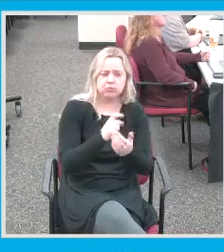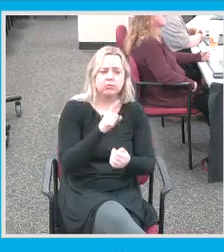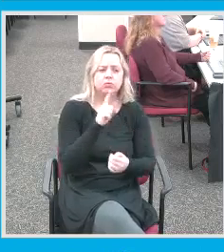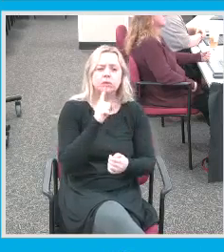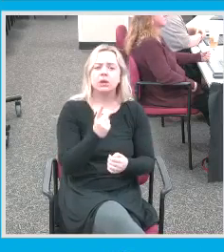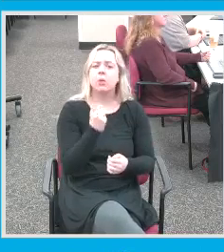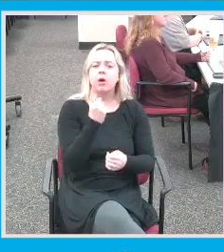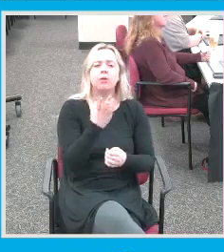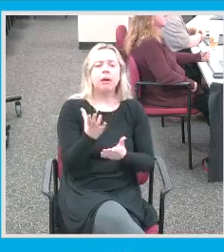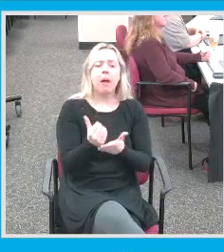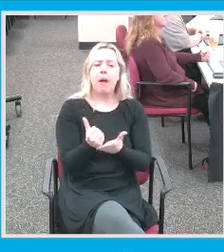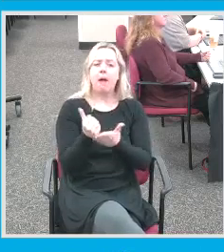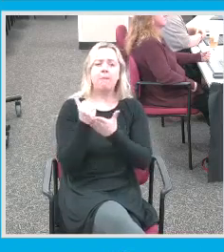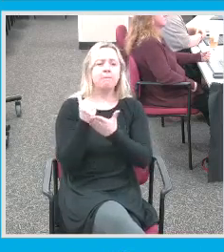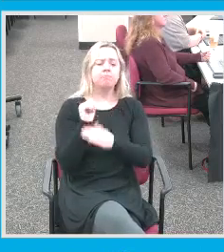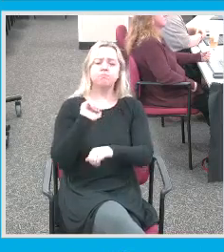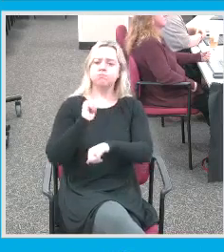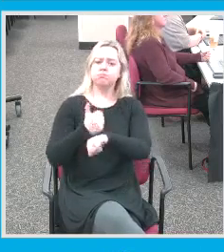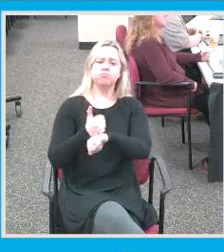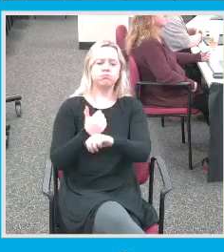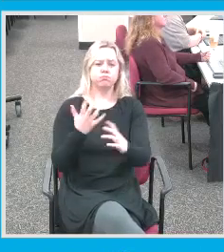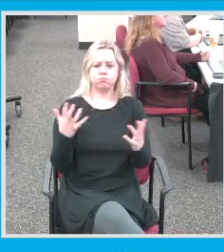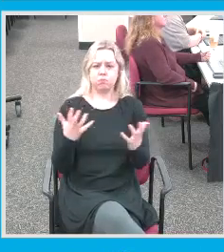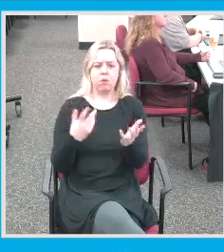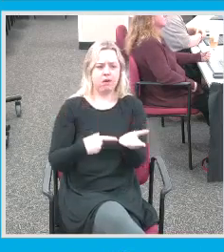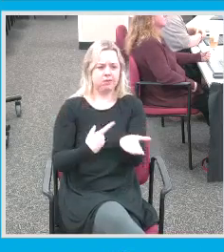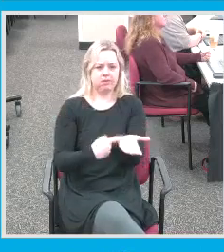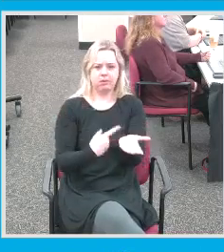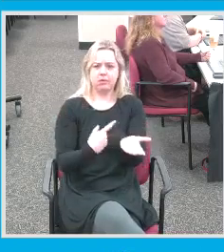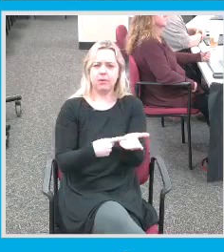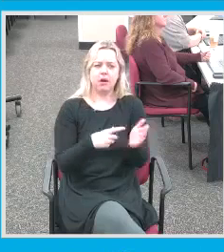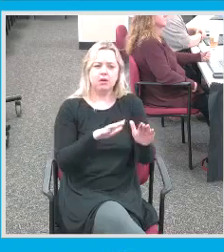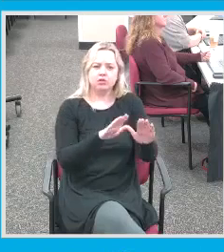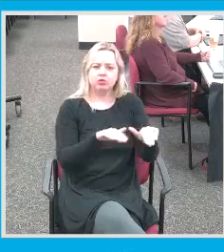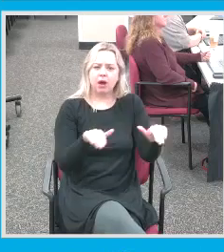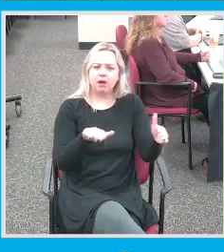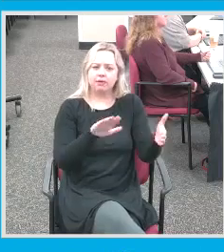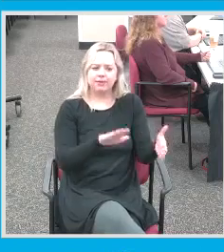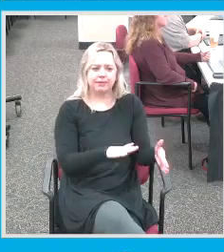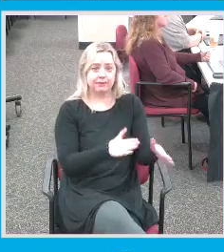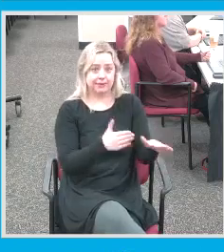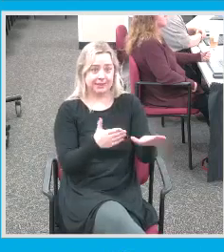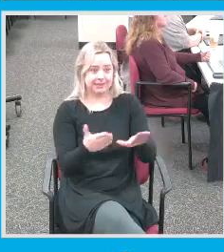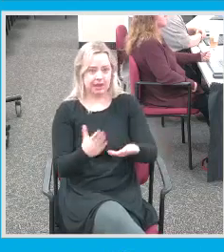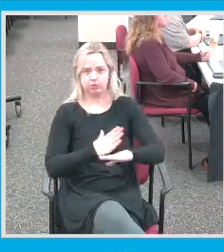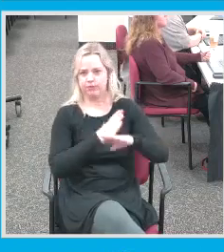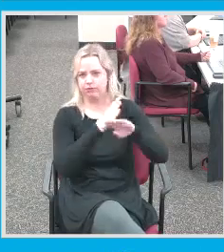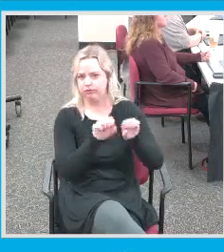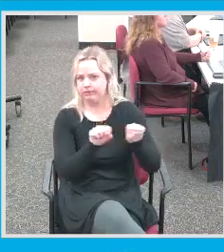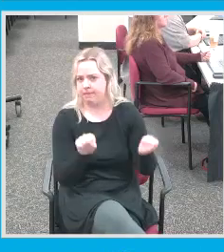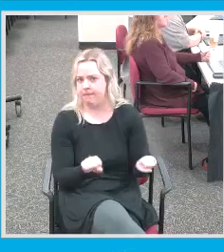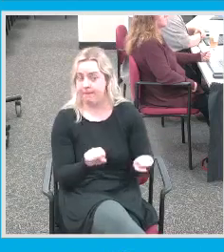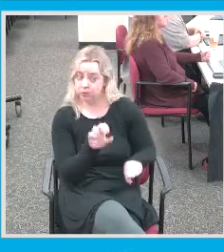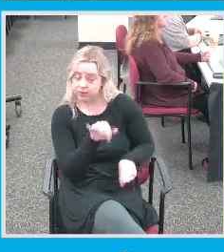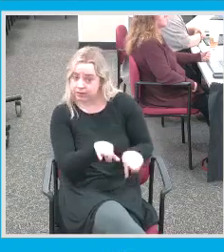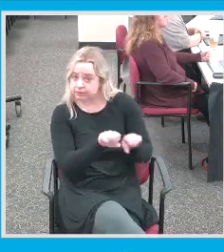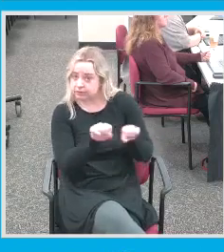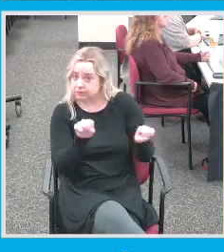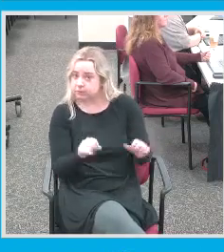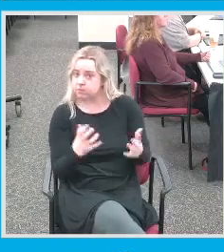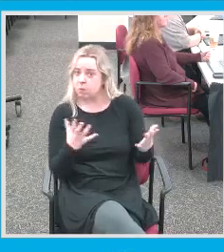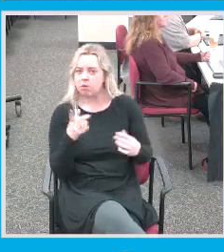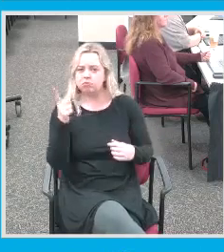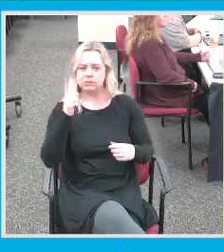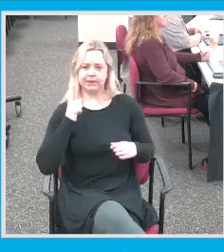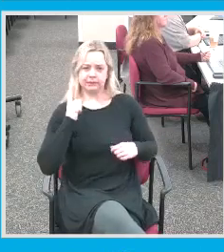the stage is briefly talking about our child fatality prevention system. So this is a system that is a